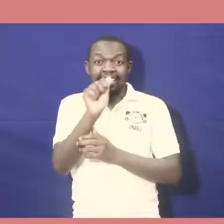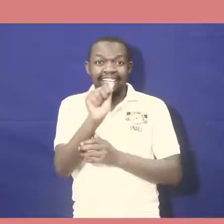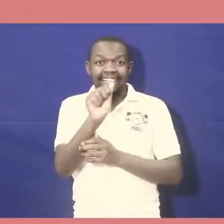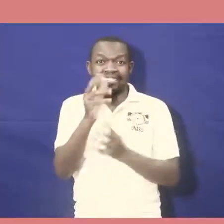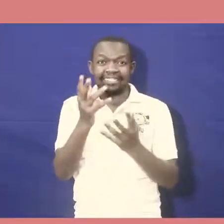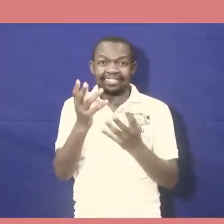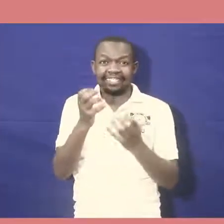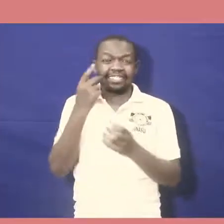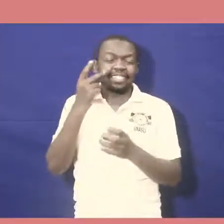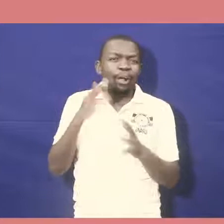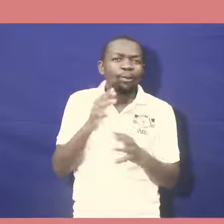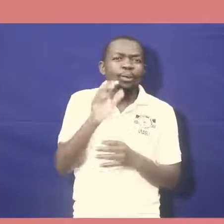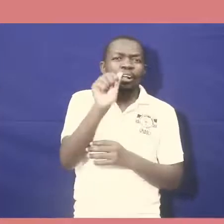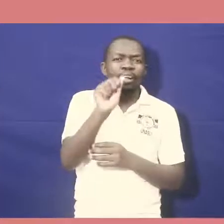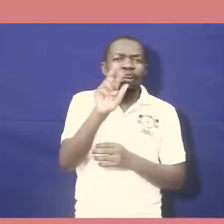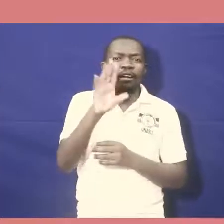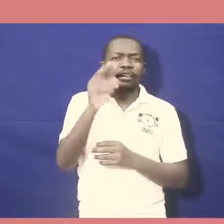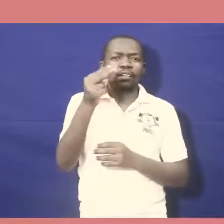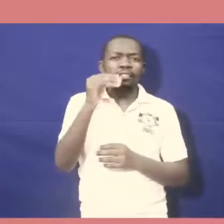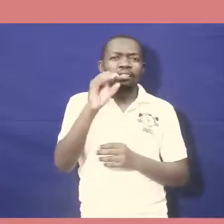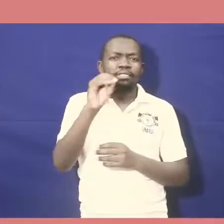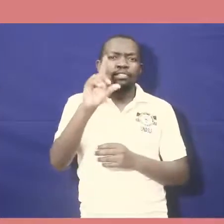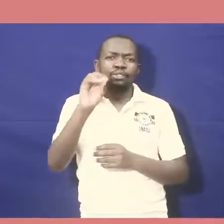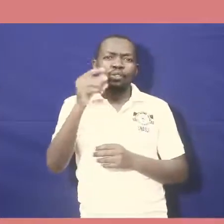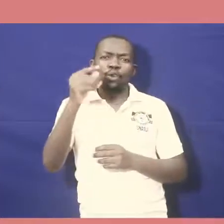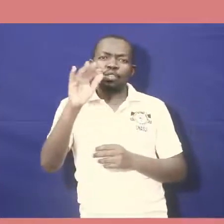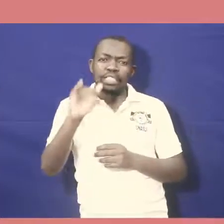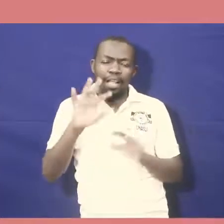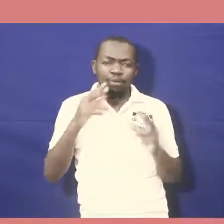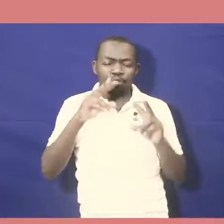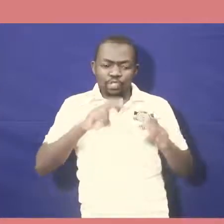in order to study about the past.